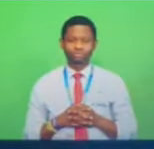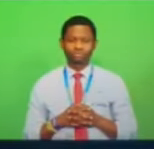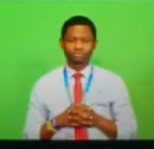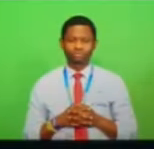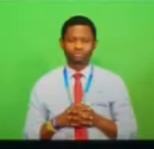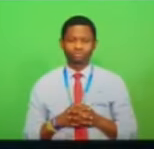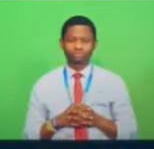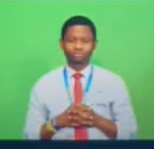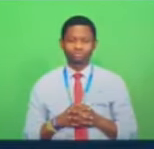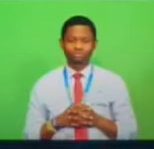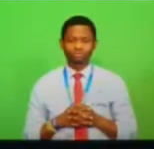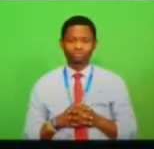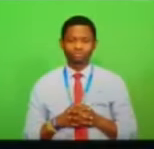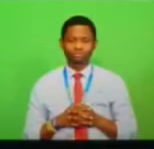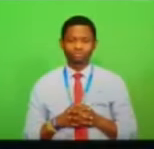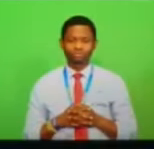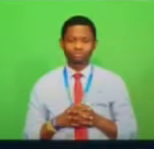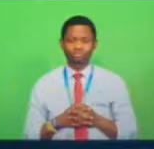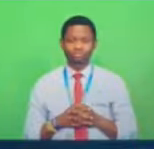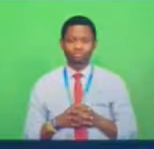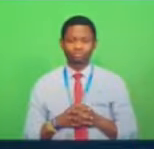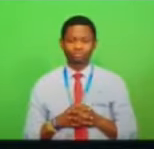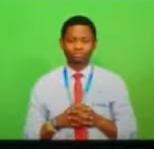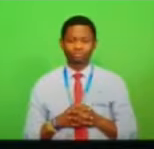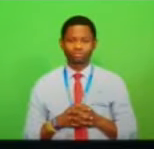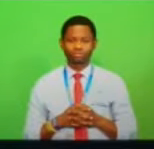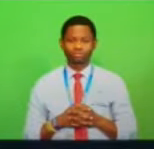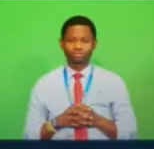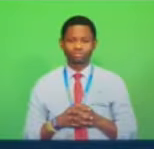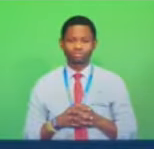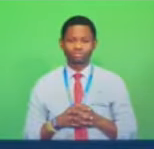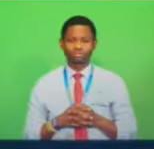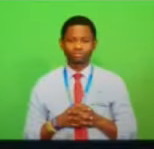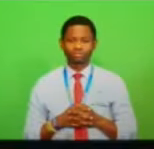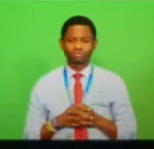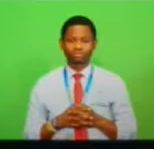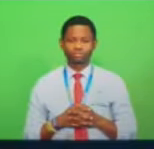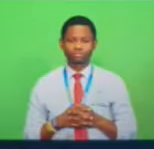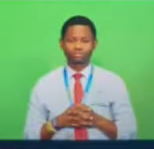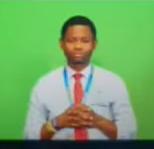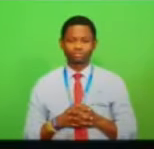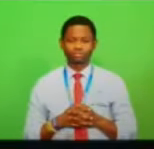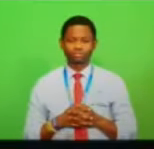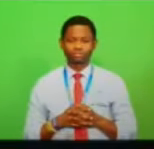around artificial intelligence. Come with me to 1 John chapter 2, verse 18 and 19. Let me show you something. 1 John